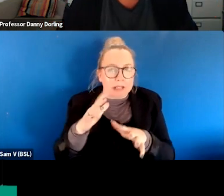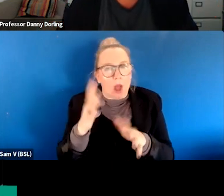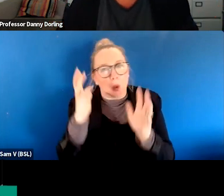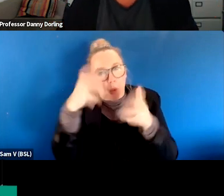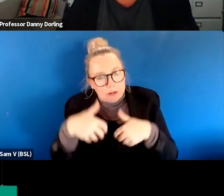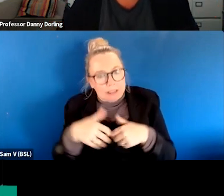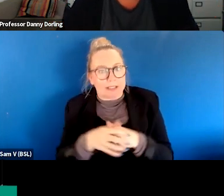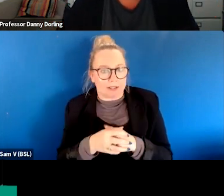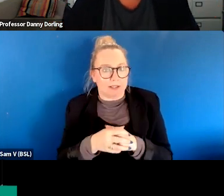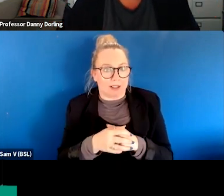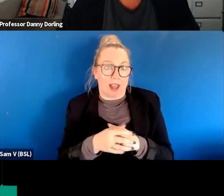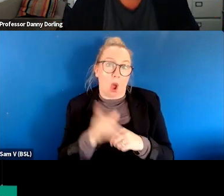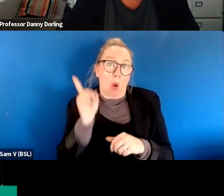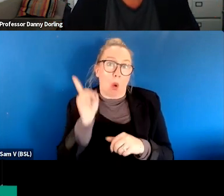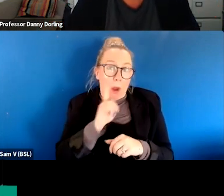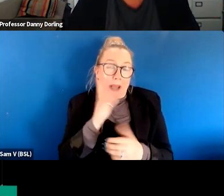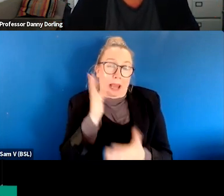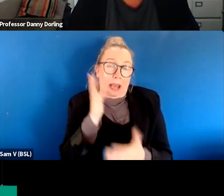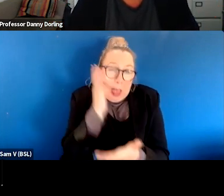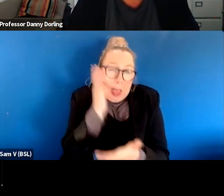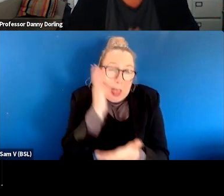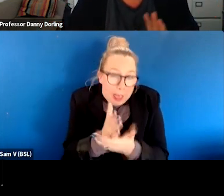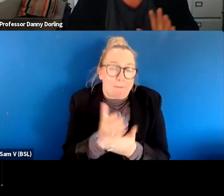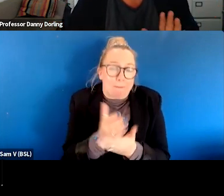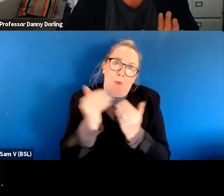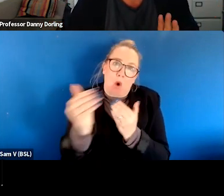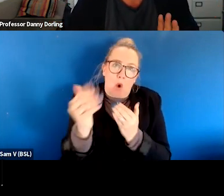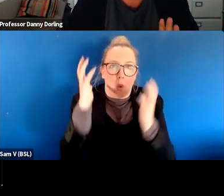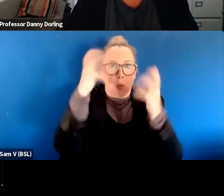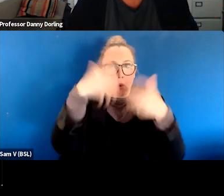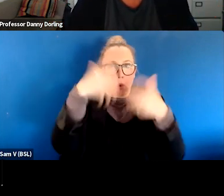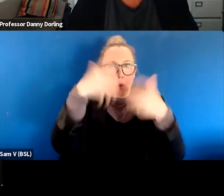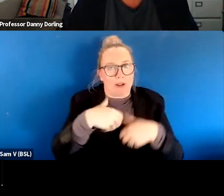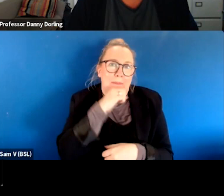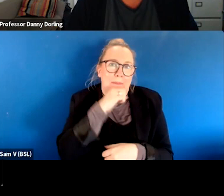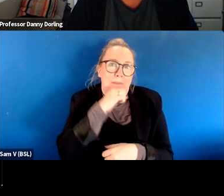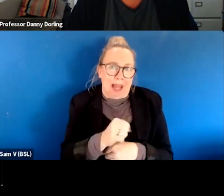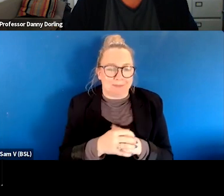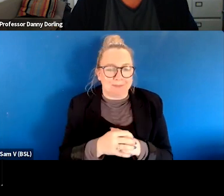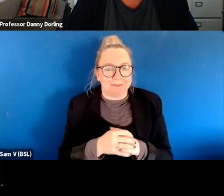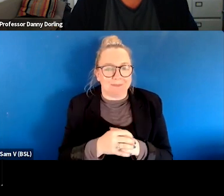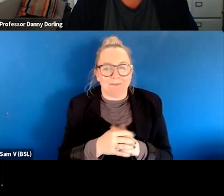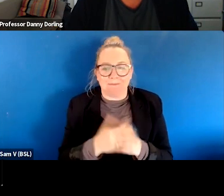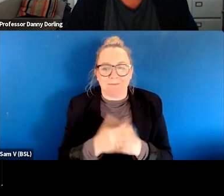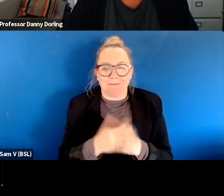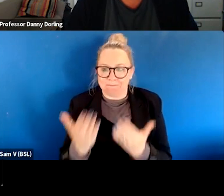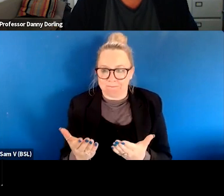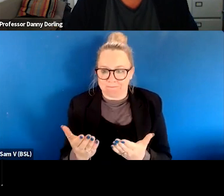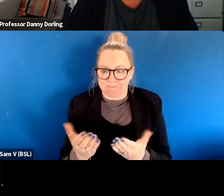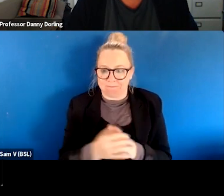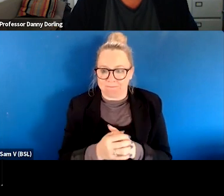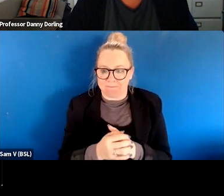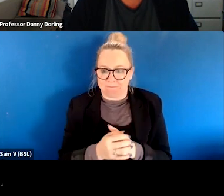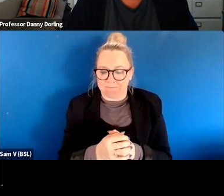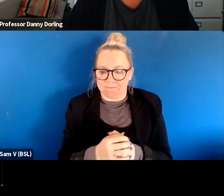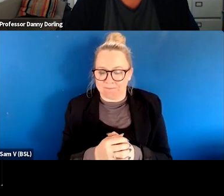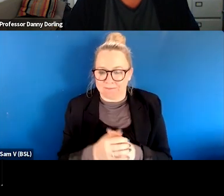So women much more worried than men, but men pretty worried. Now, what happens a couple of years later?